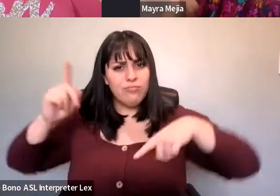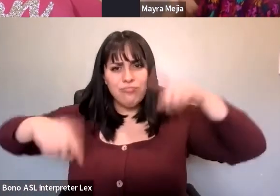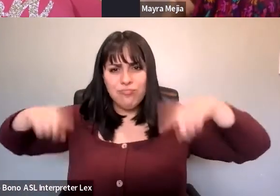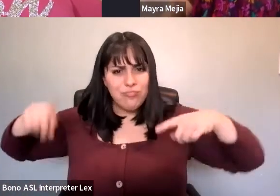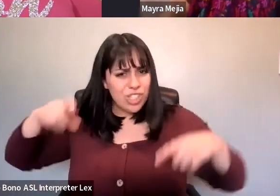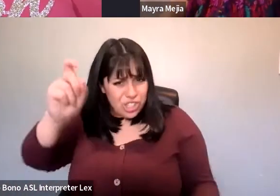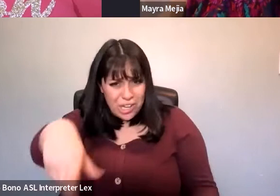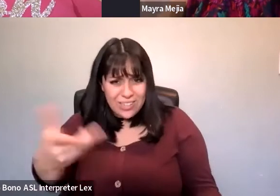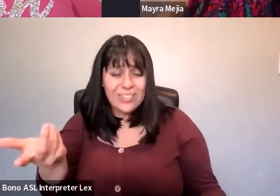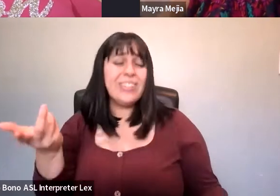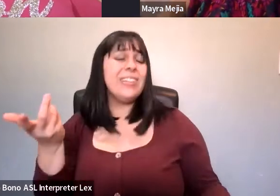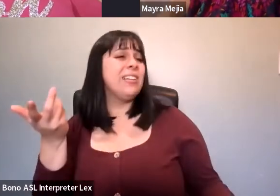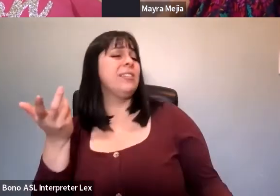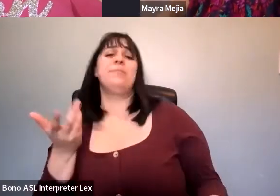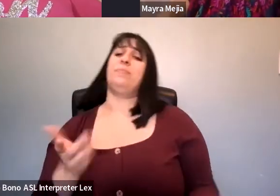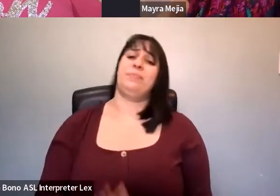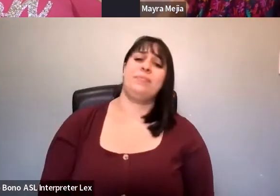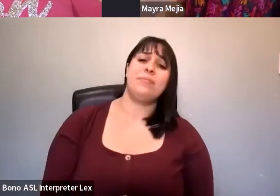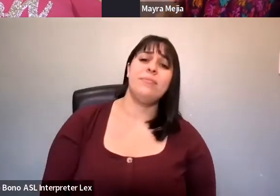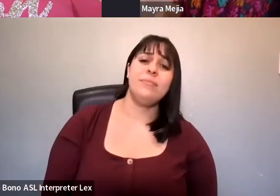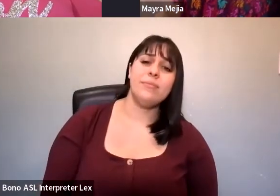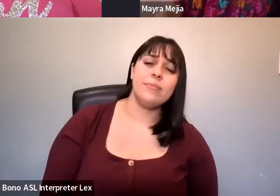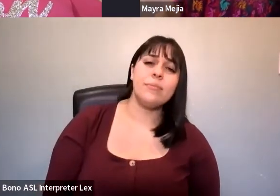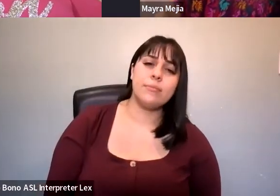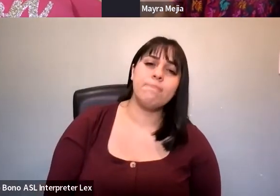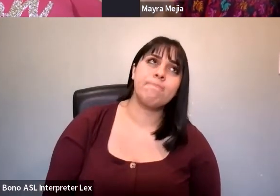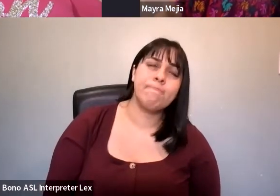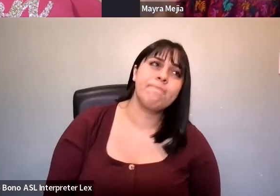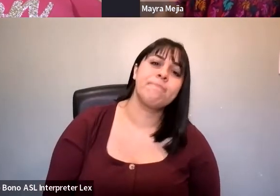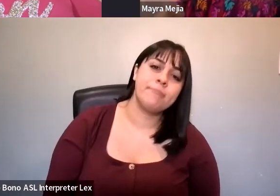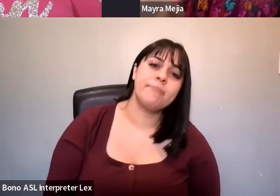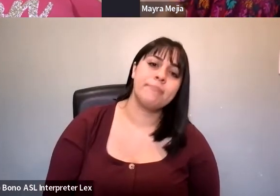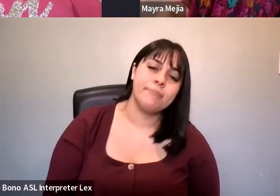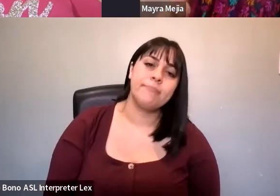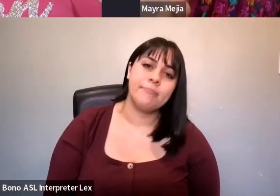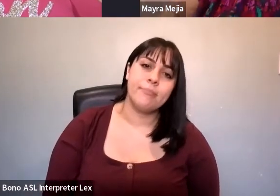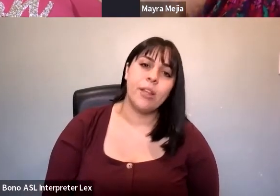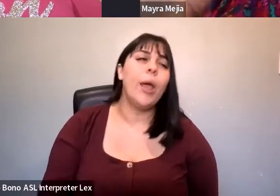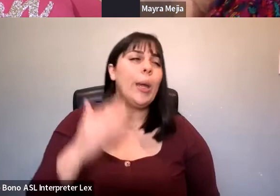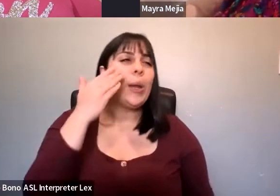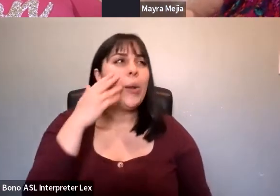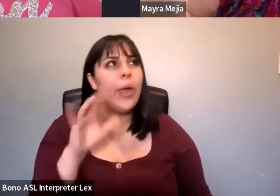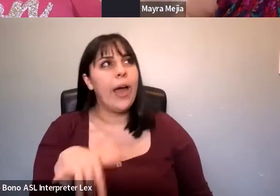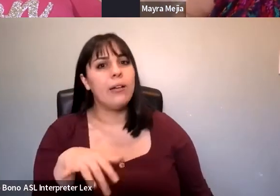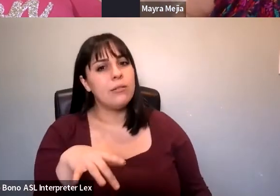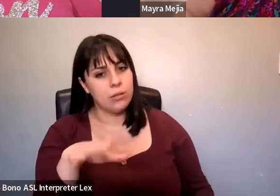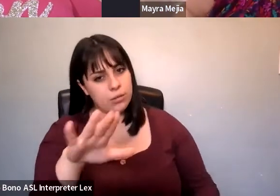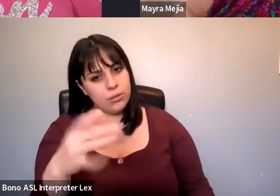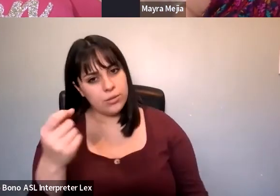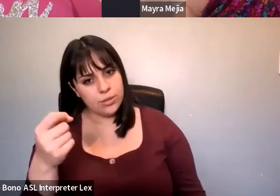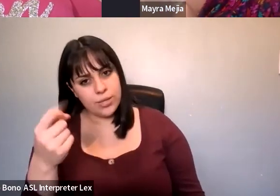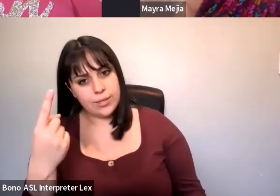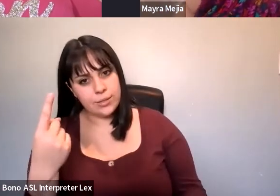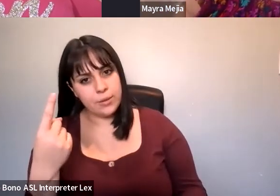I say this like, I don't know, it's taken me years, but like you get there to a point where it's just like, I'm